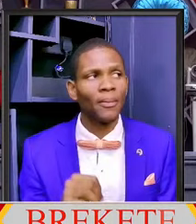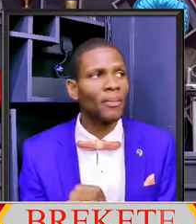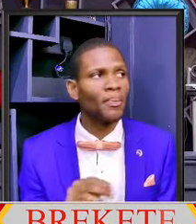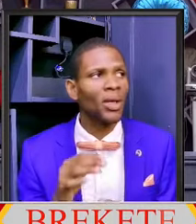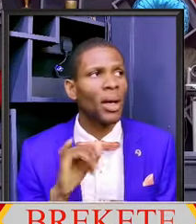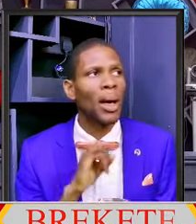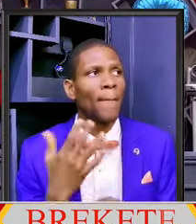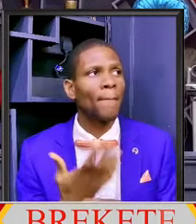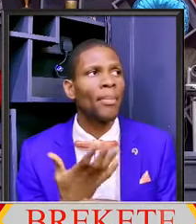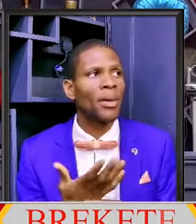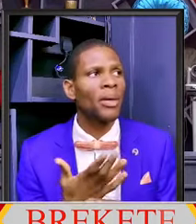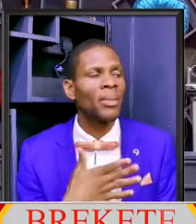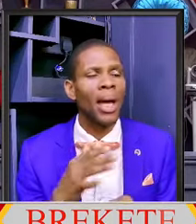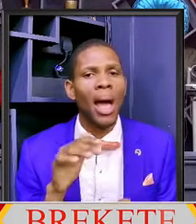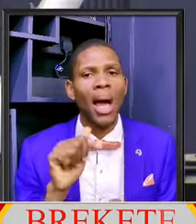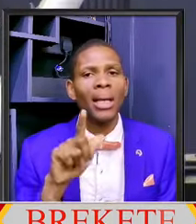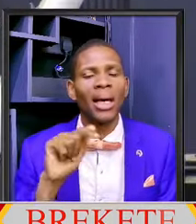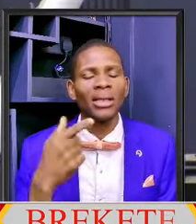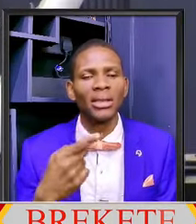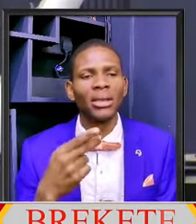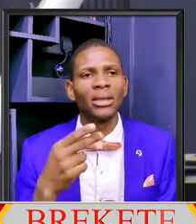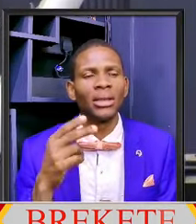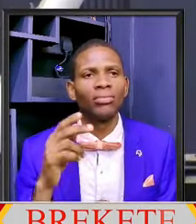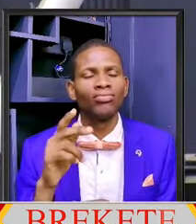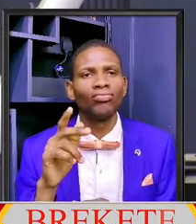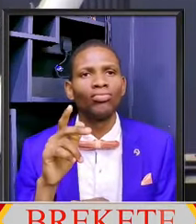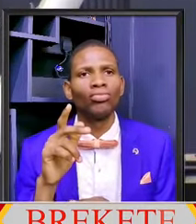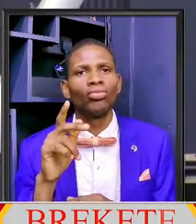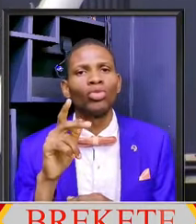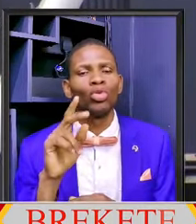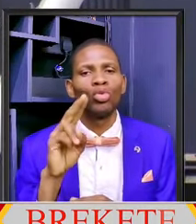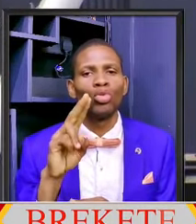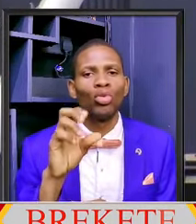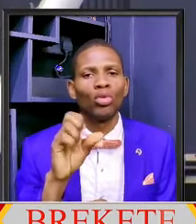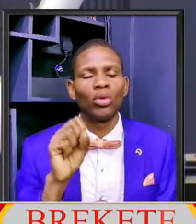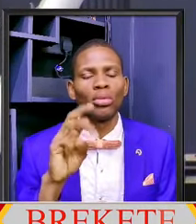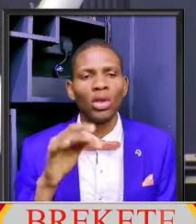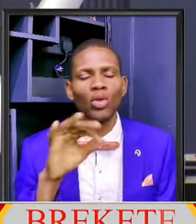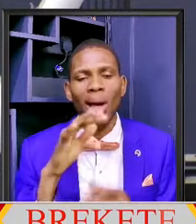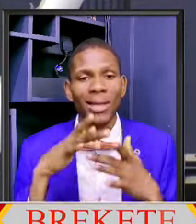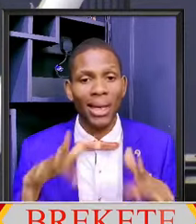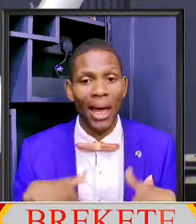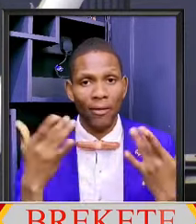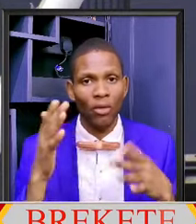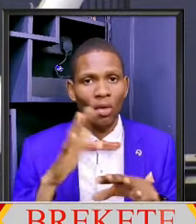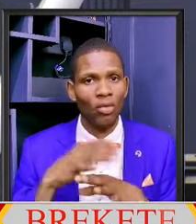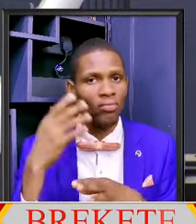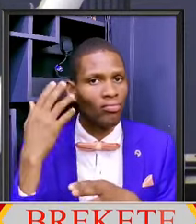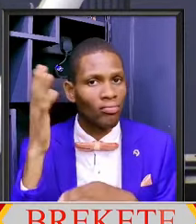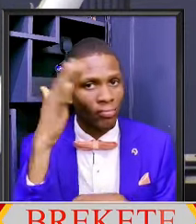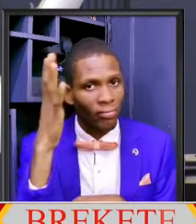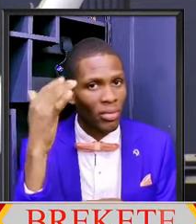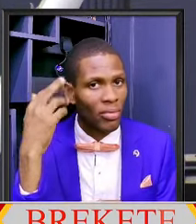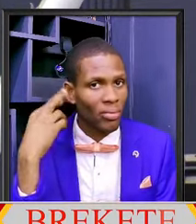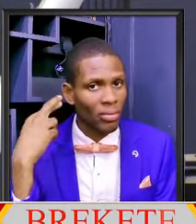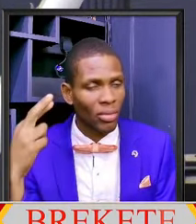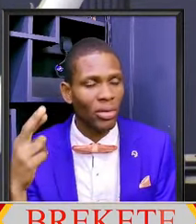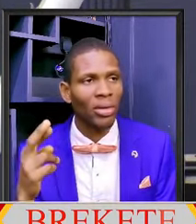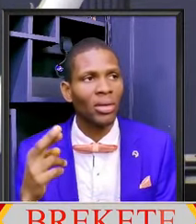I beg, Alhaji Usman Tabari, you dey live on air, sir. Okay. I beg, he get one of